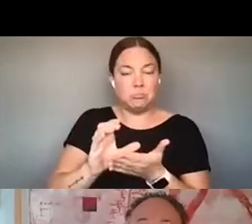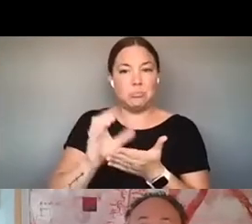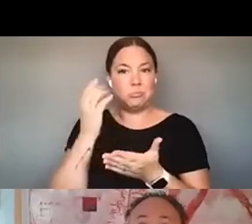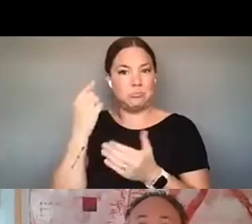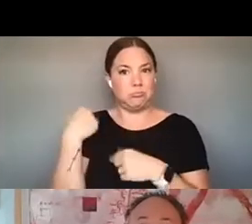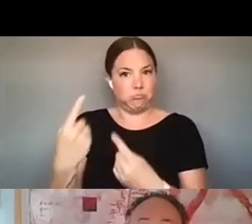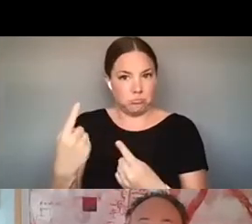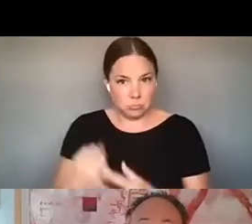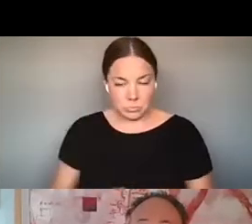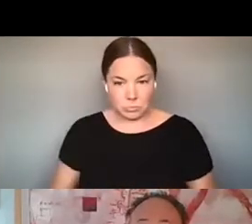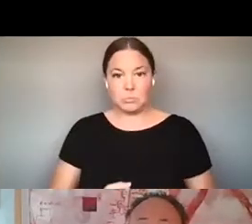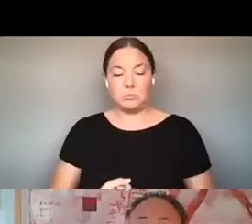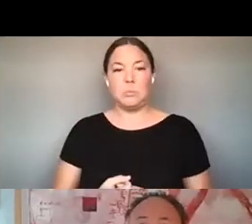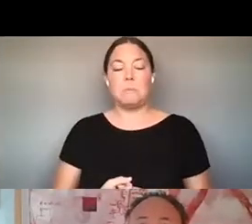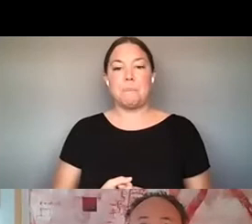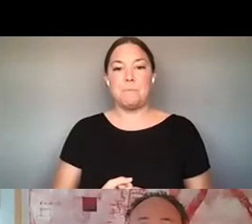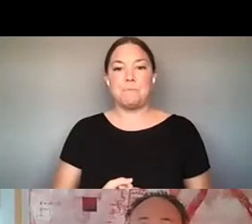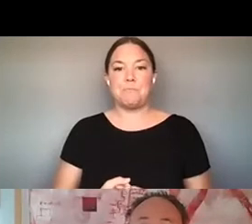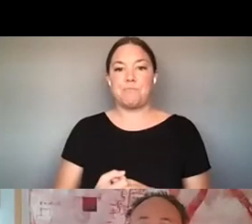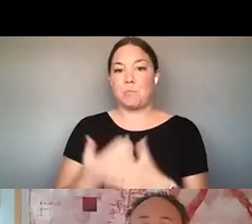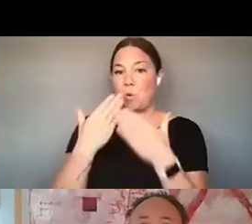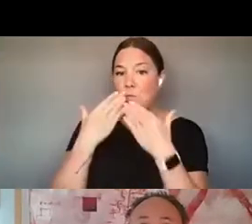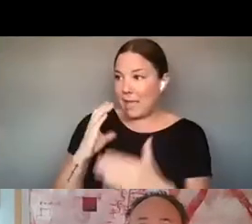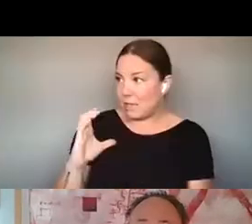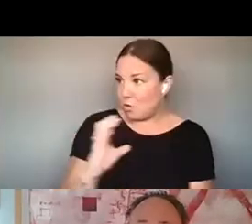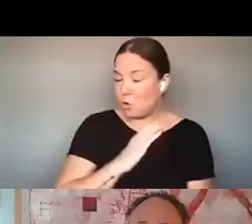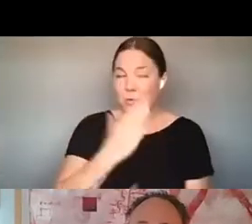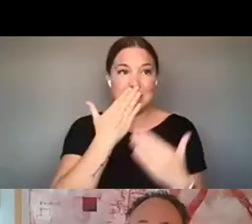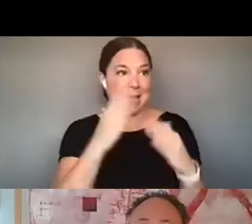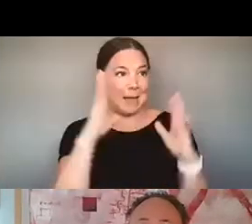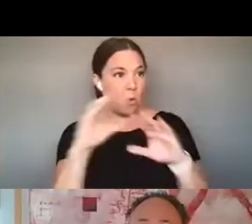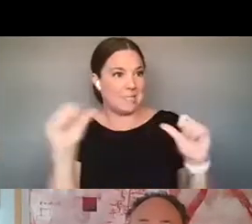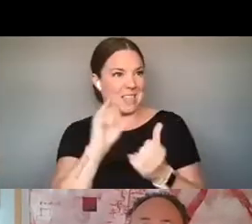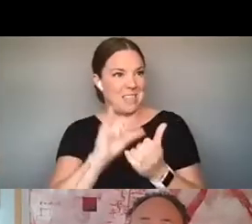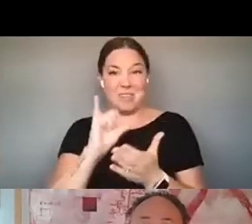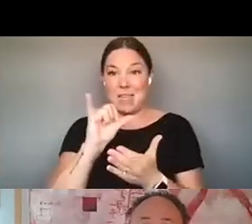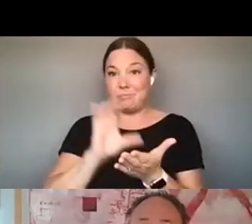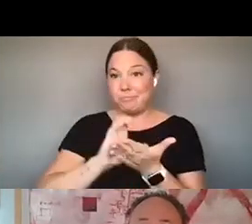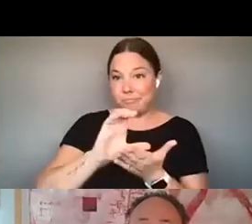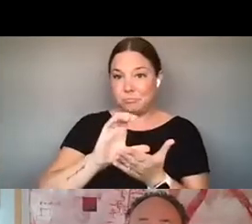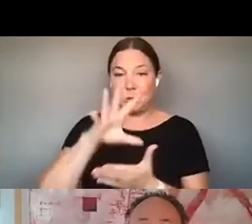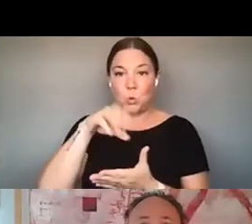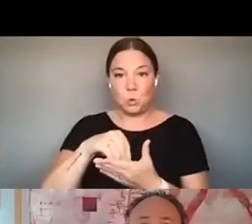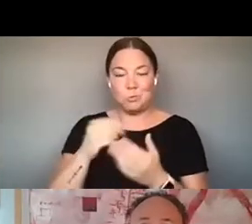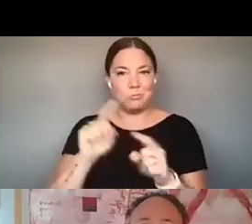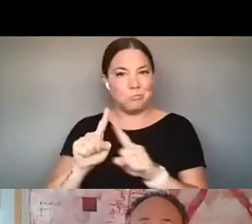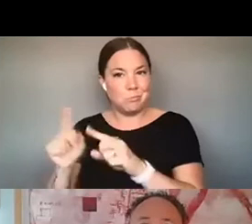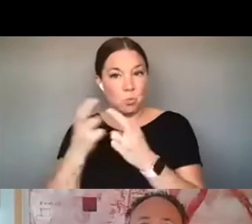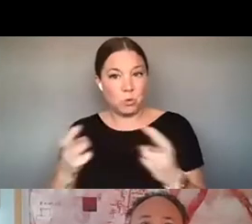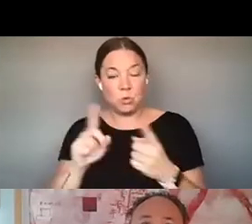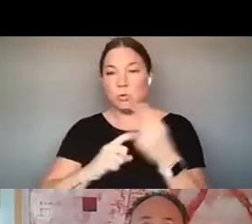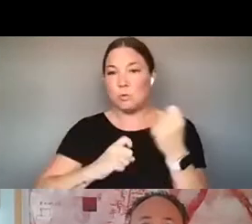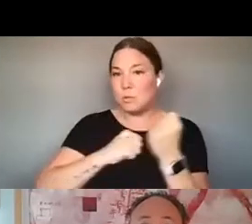and to Congress that this relief package includes resources to help arts organizations and arts workers